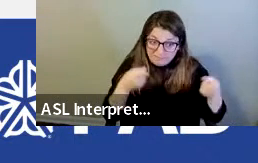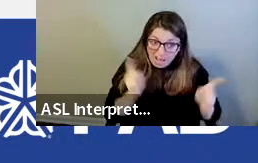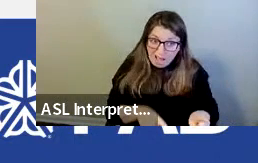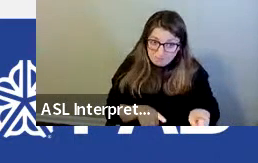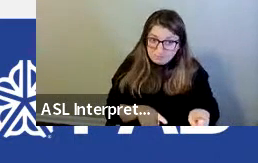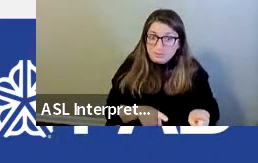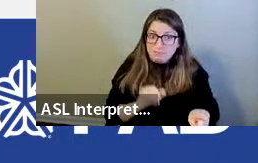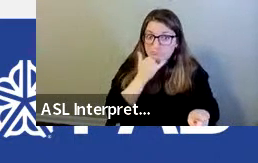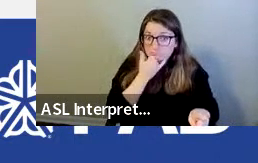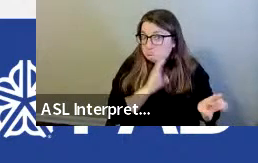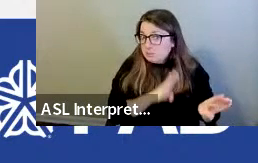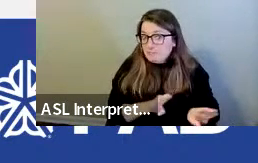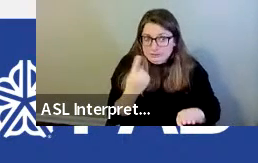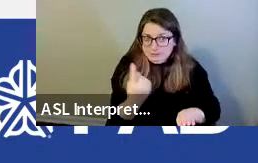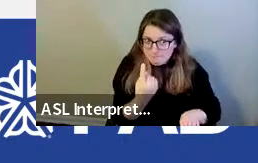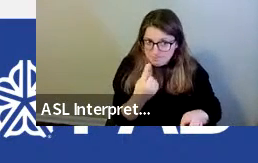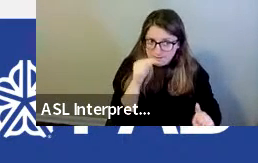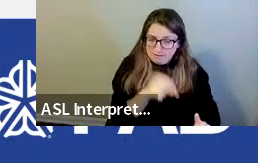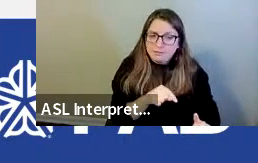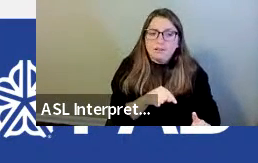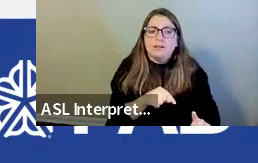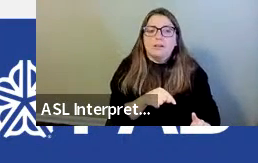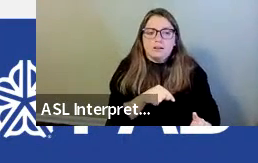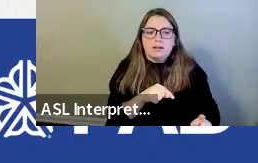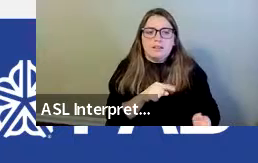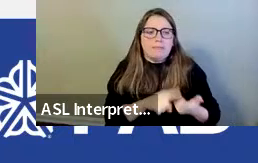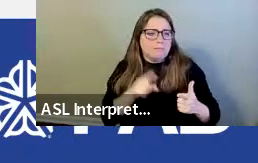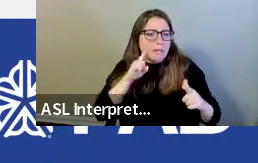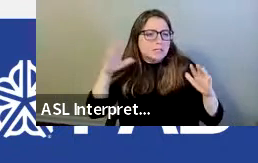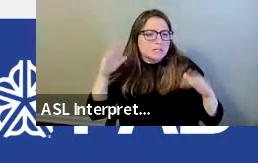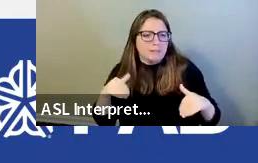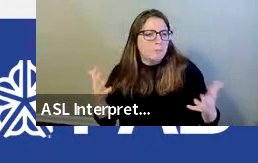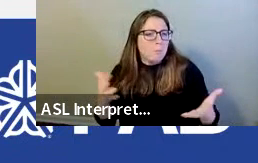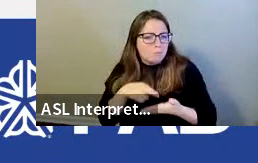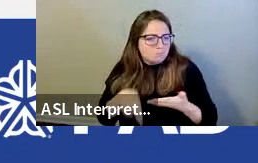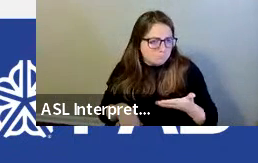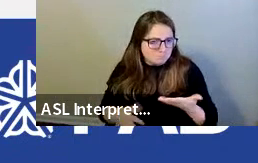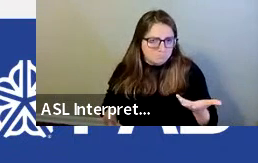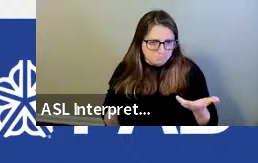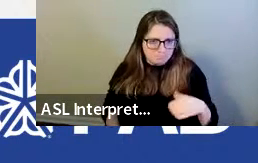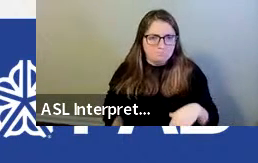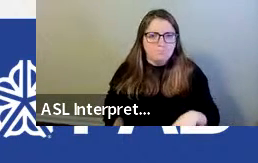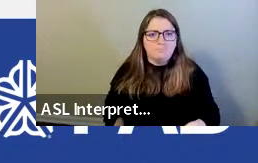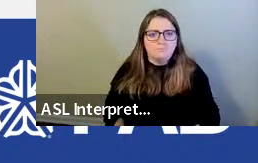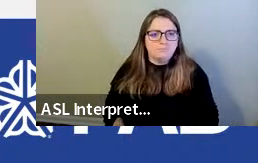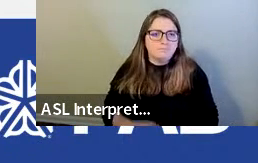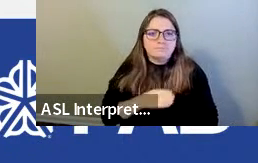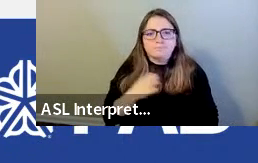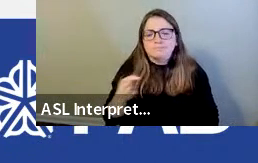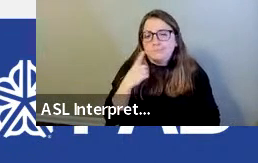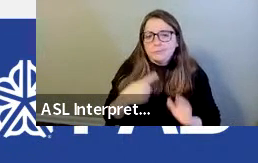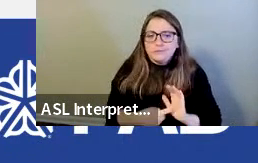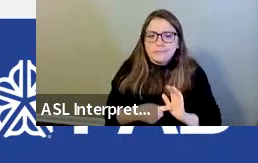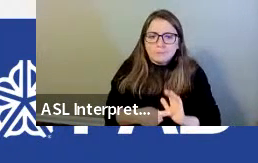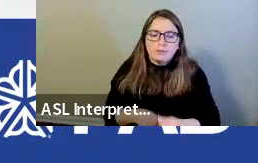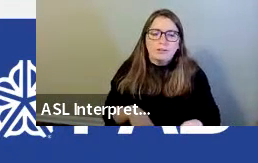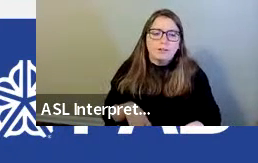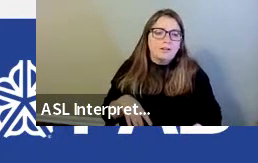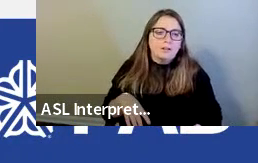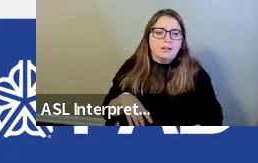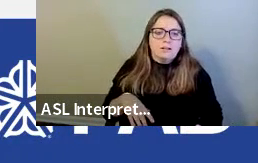committed a level 1 misconduct. Some examples for that are Rule 2.10, leaving your area of assignment without